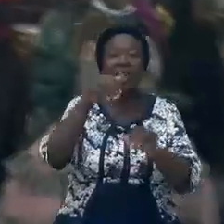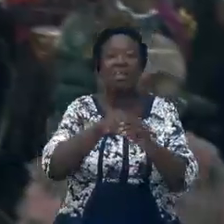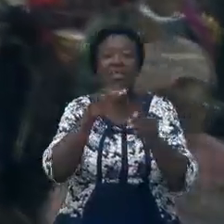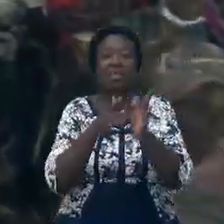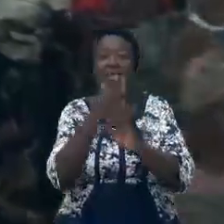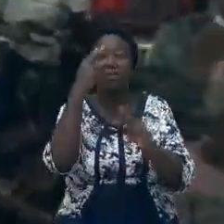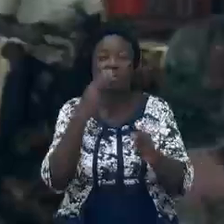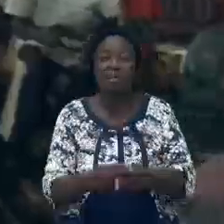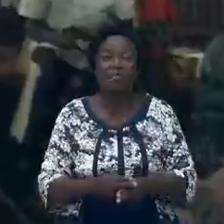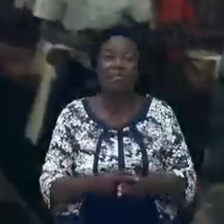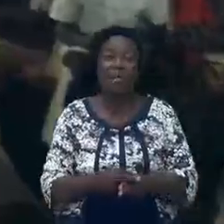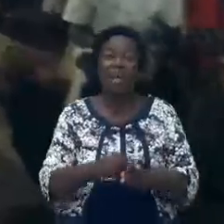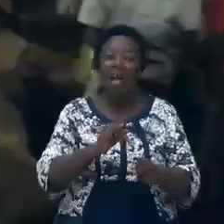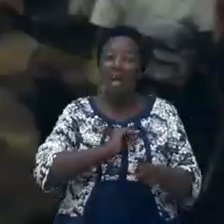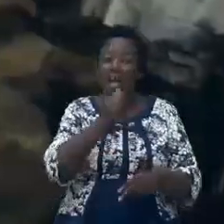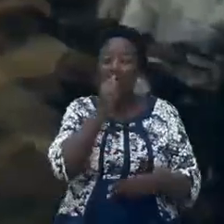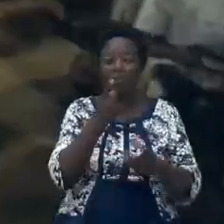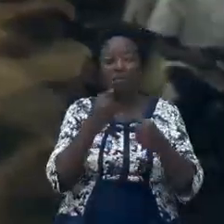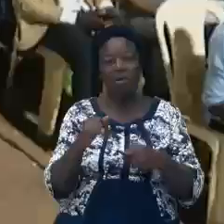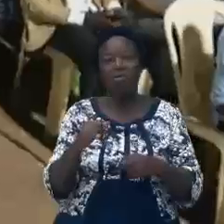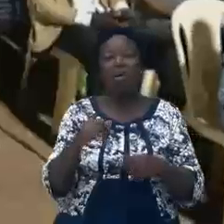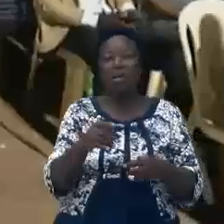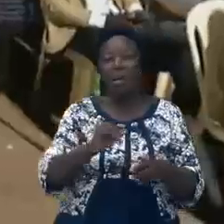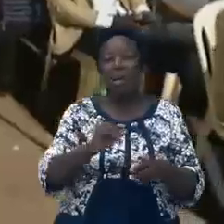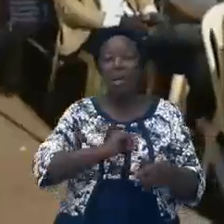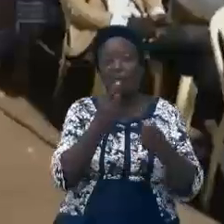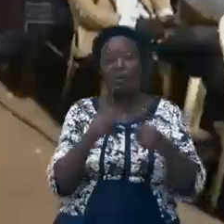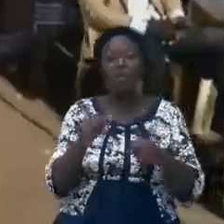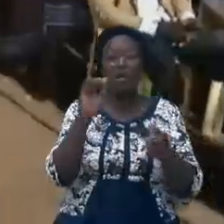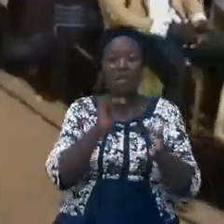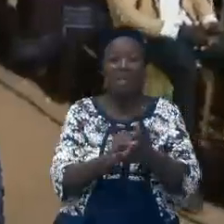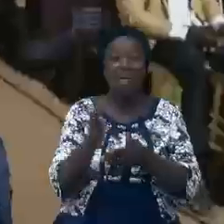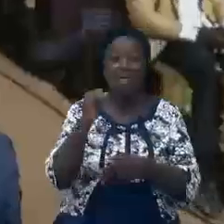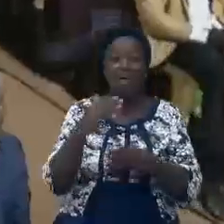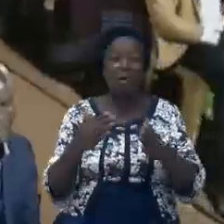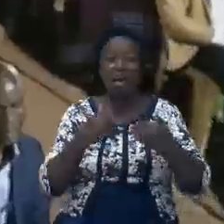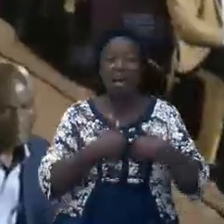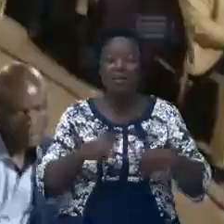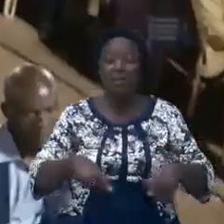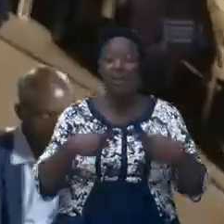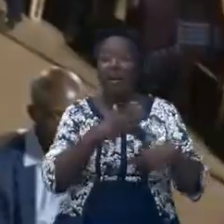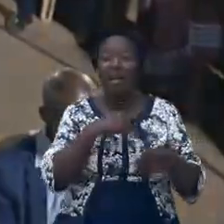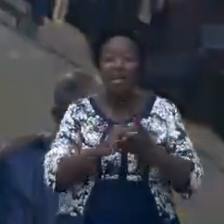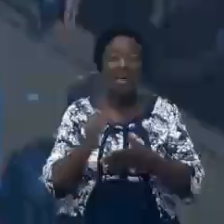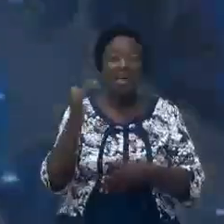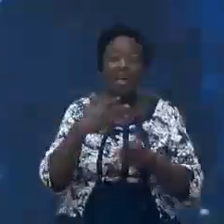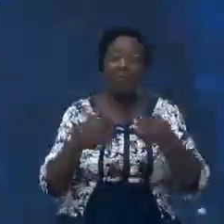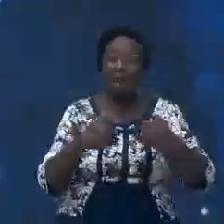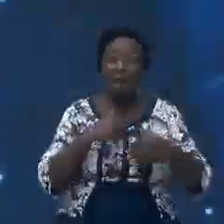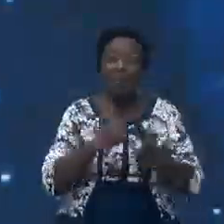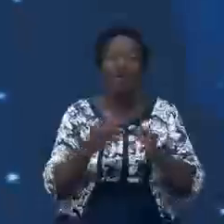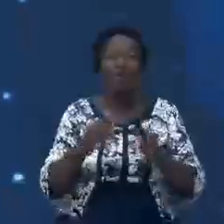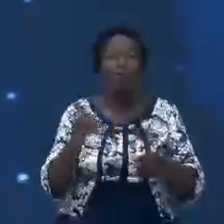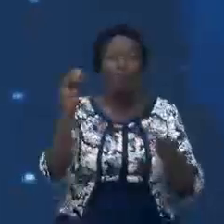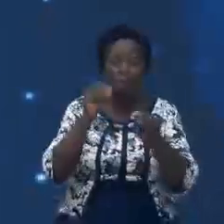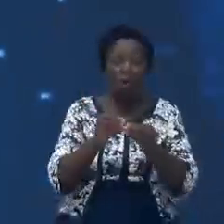totally set you free tonight in Jesus' name. I am come that they might have life and that they